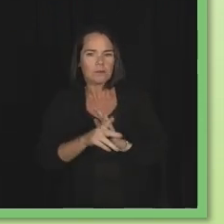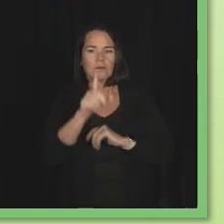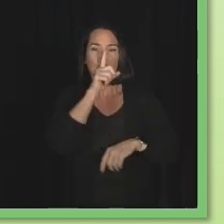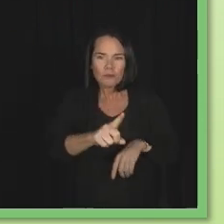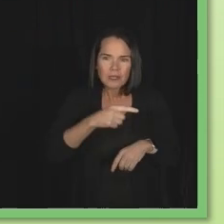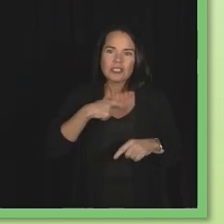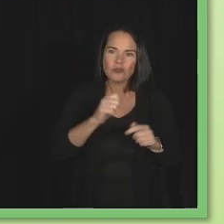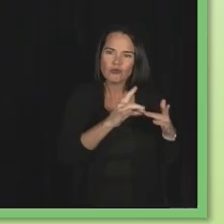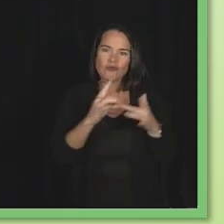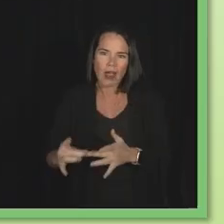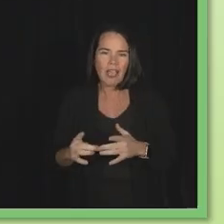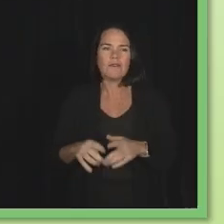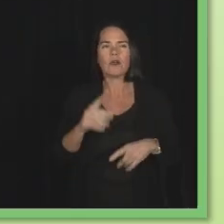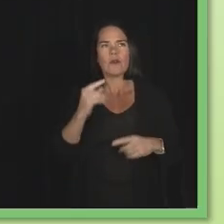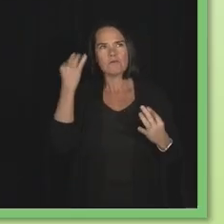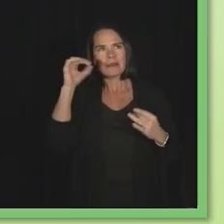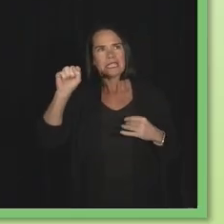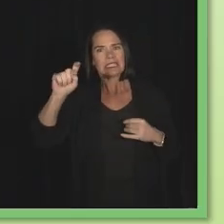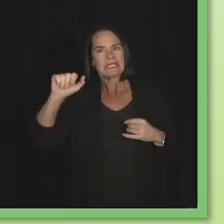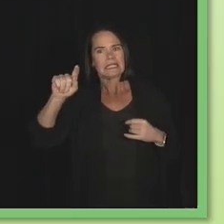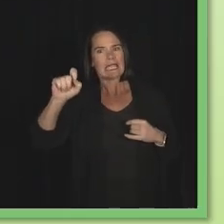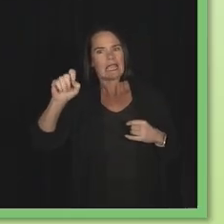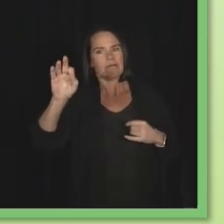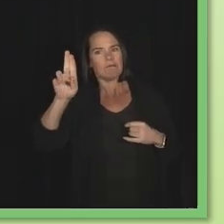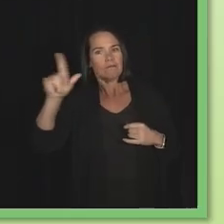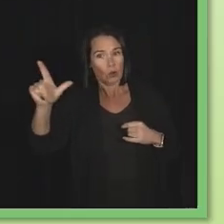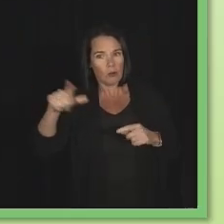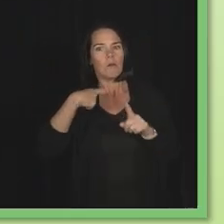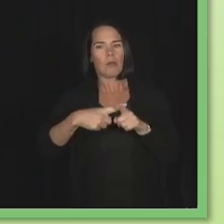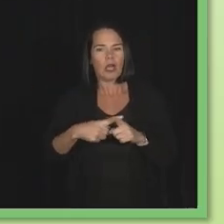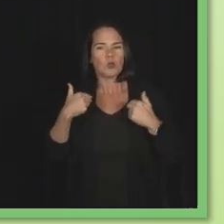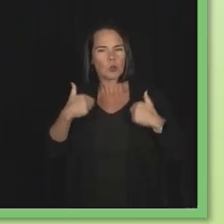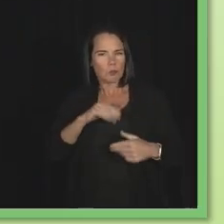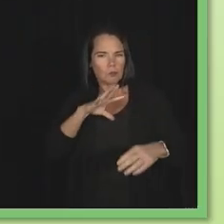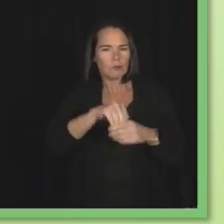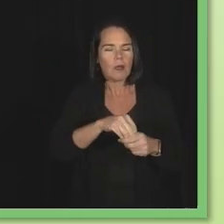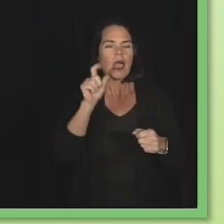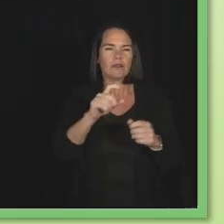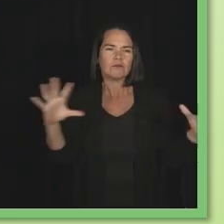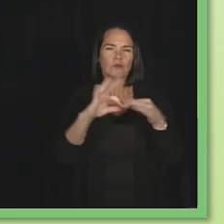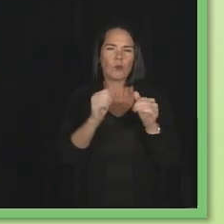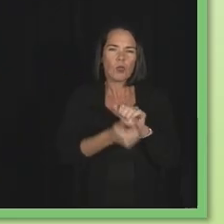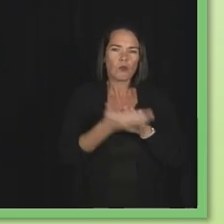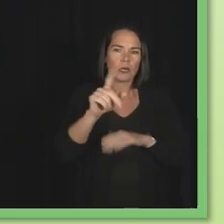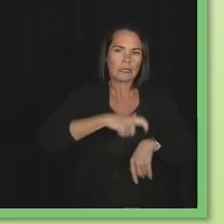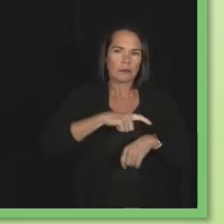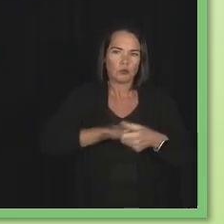human-in-the-loop workflows. Kubernetes itself needs to be extended to become a context-aware runtime to support that.